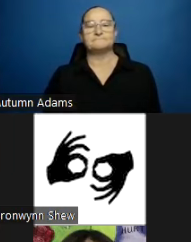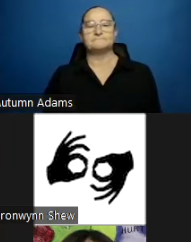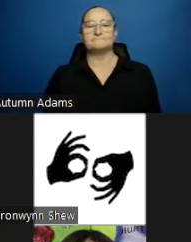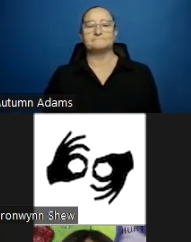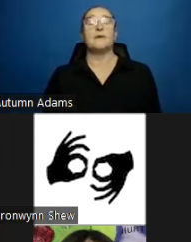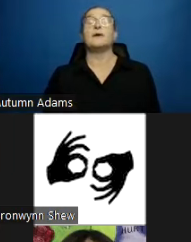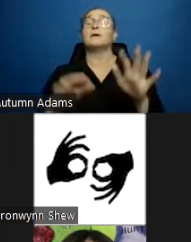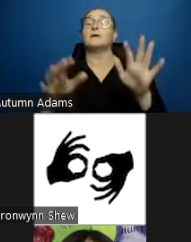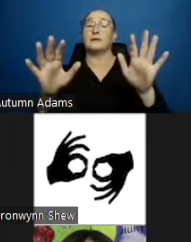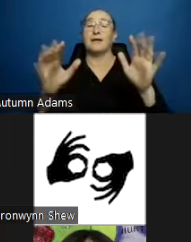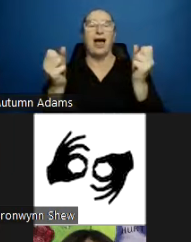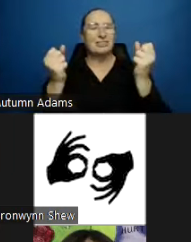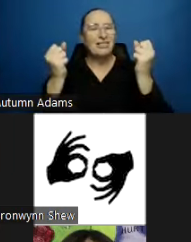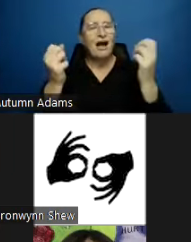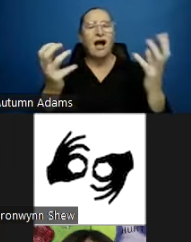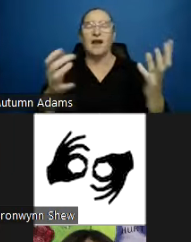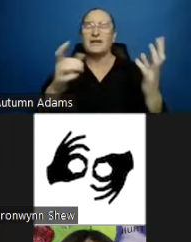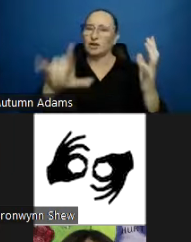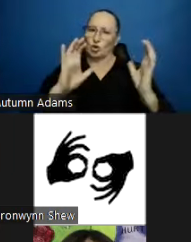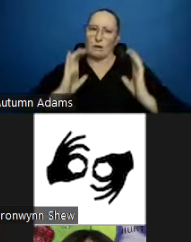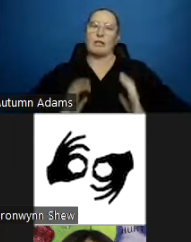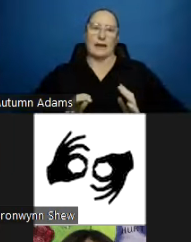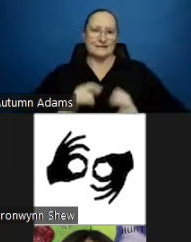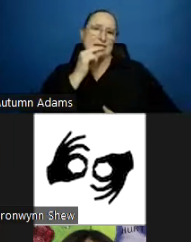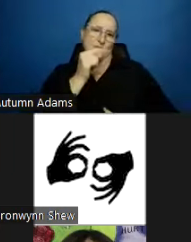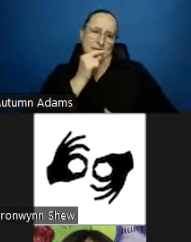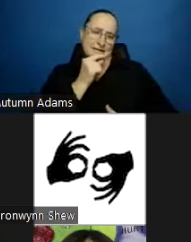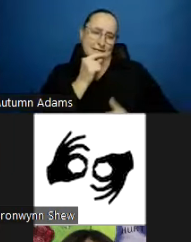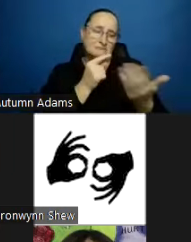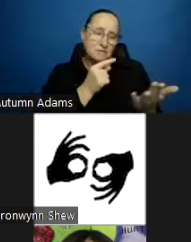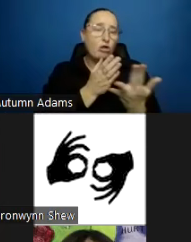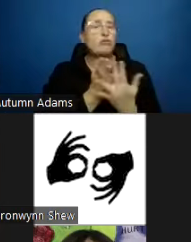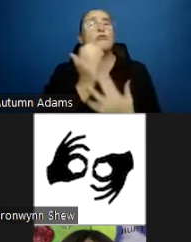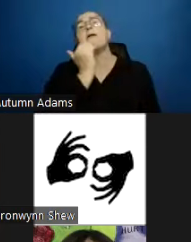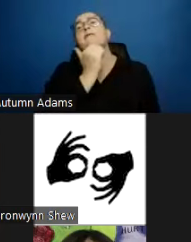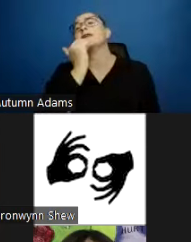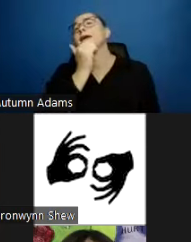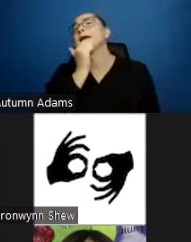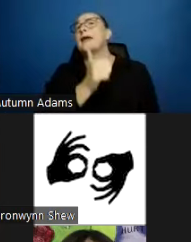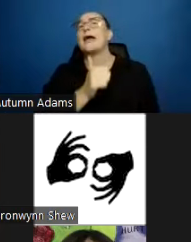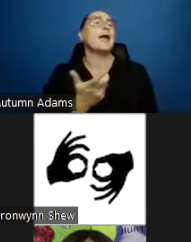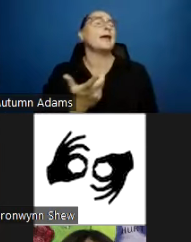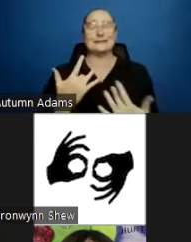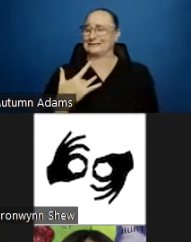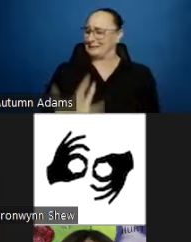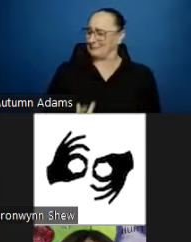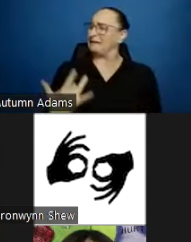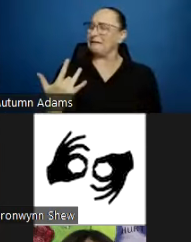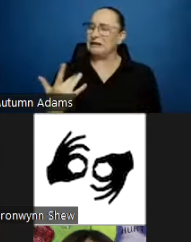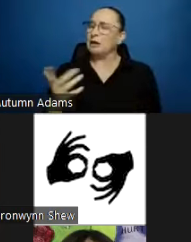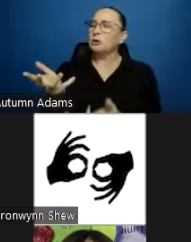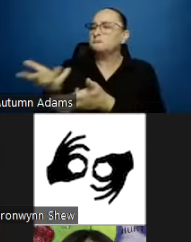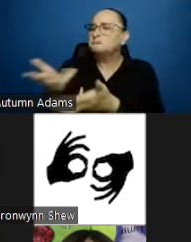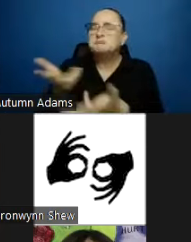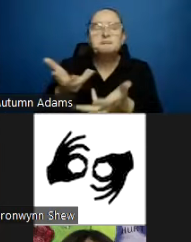So a lot of your clients are hearing, and through your everyday life, you typically communicate with your voice.